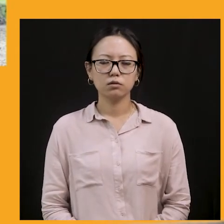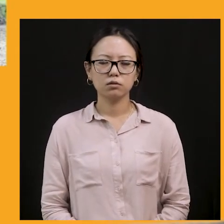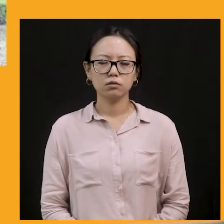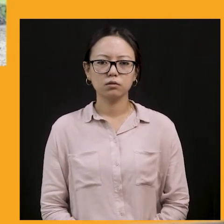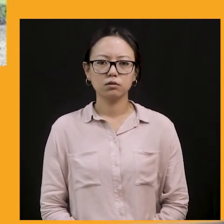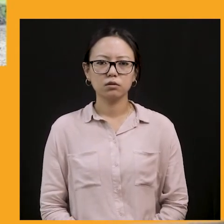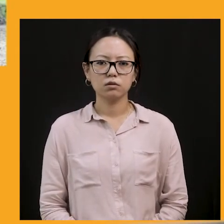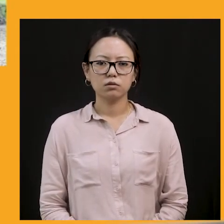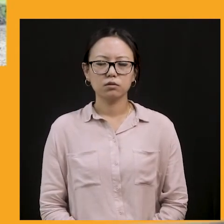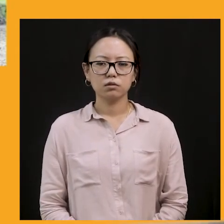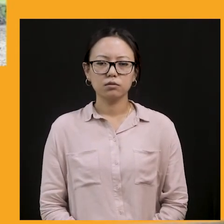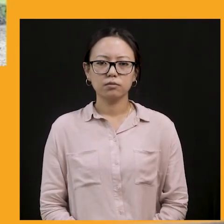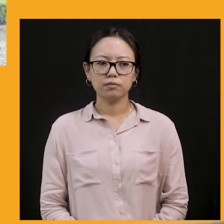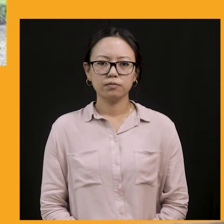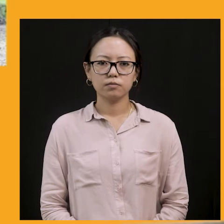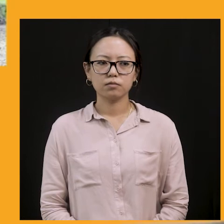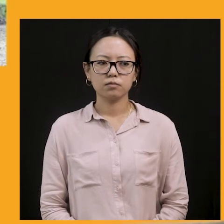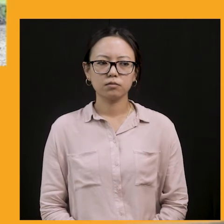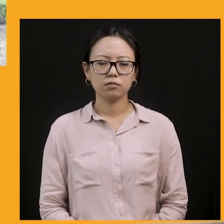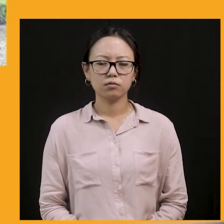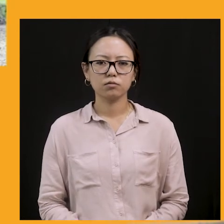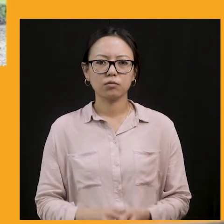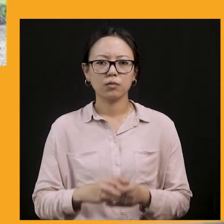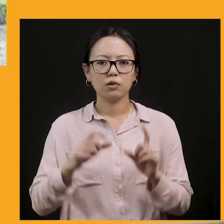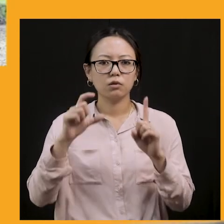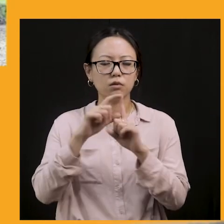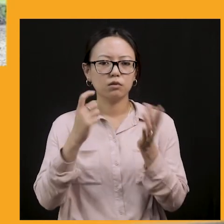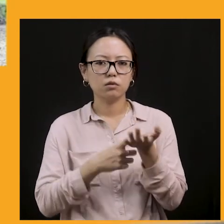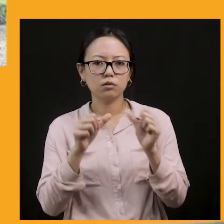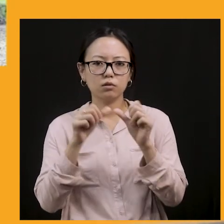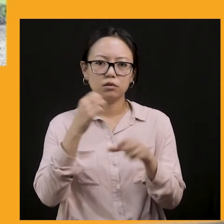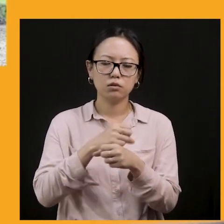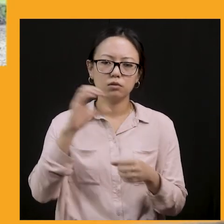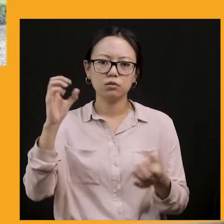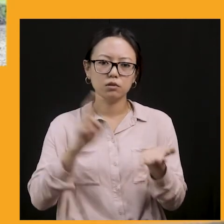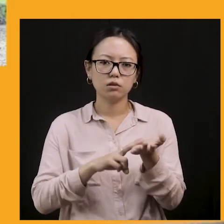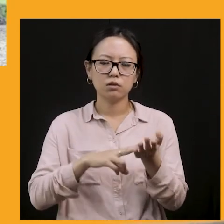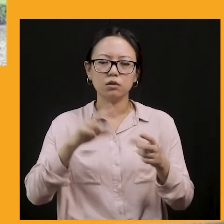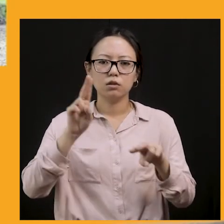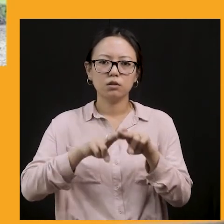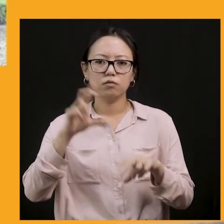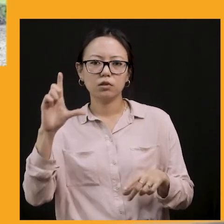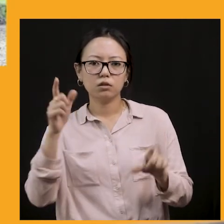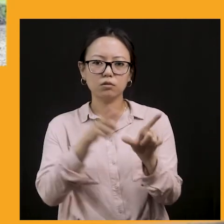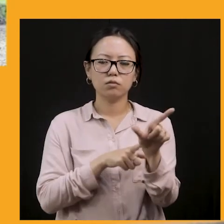F-L-Y, because they fly. Dragonfly is a natural thing. These are not